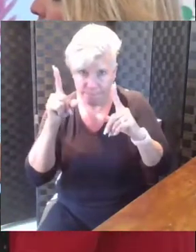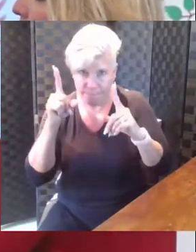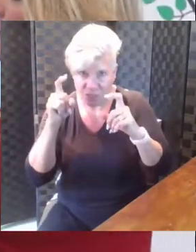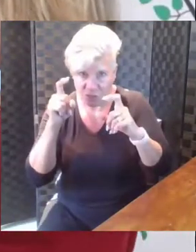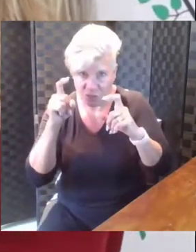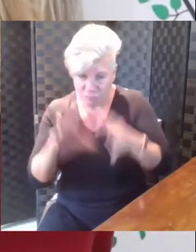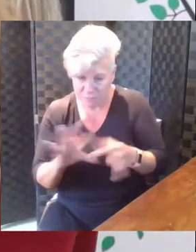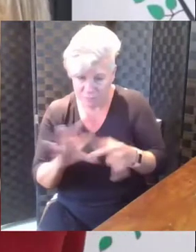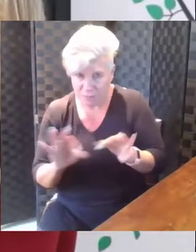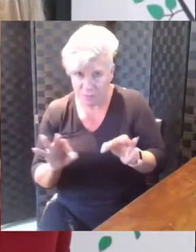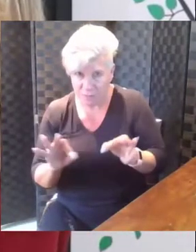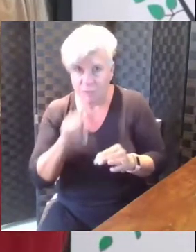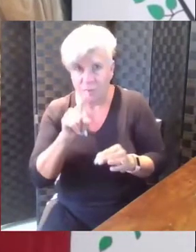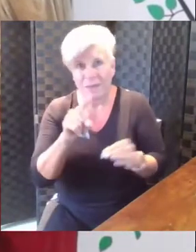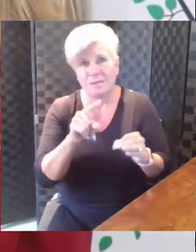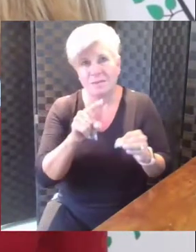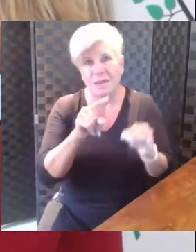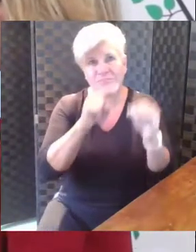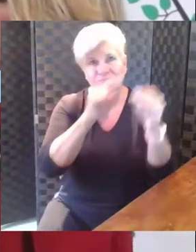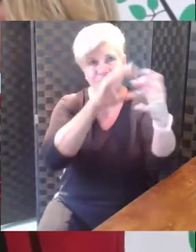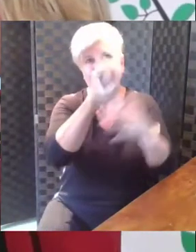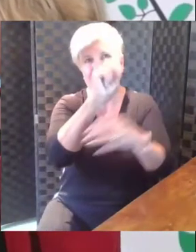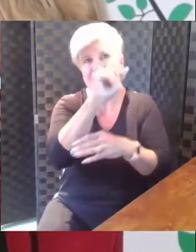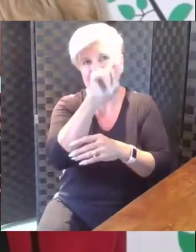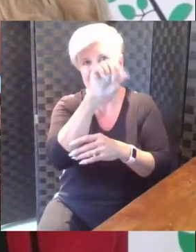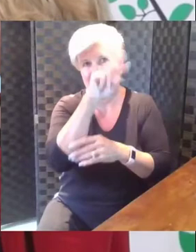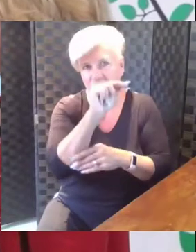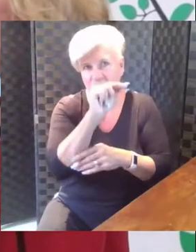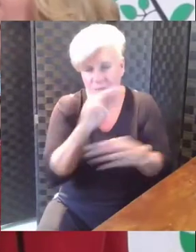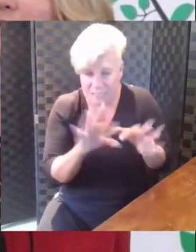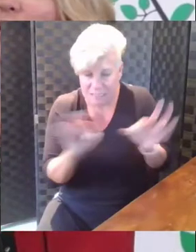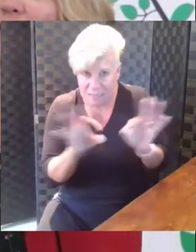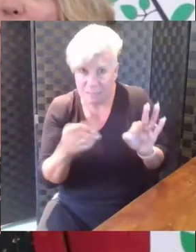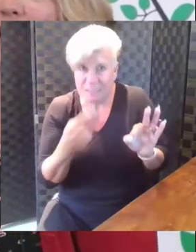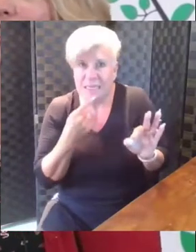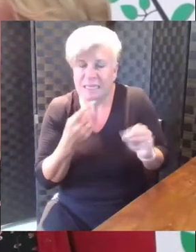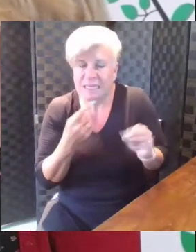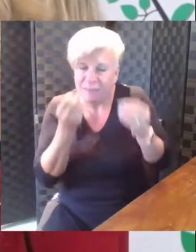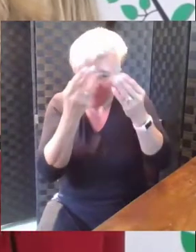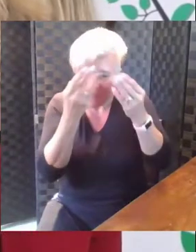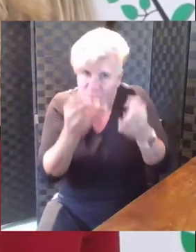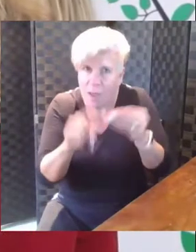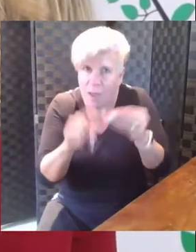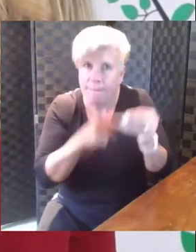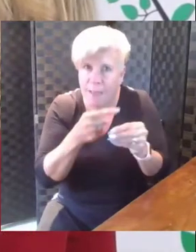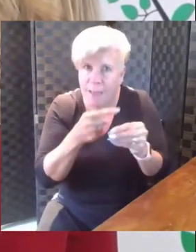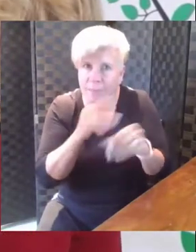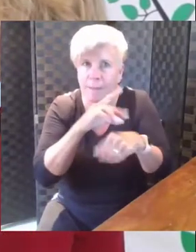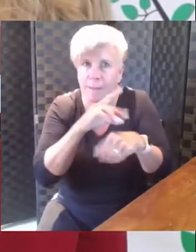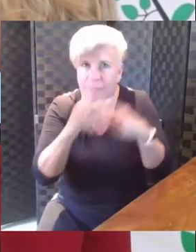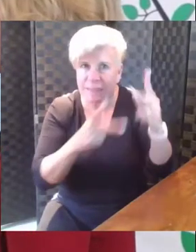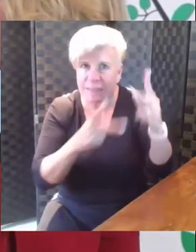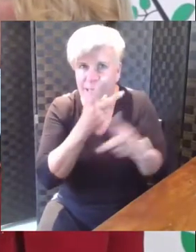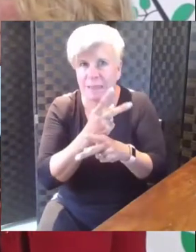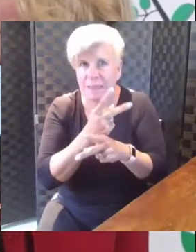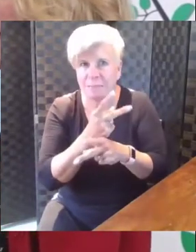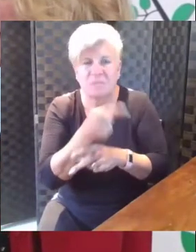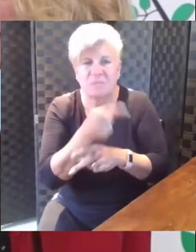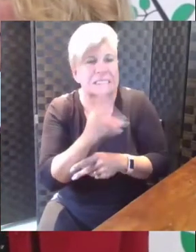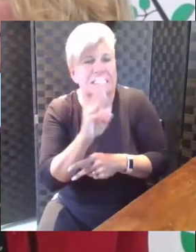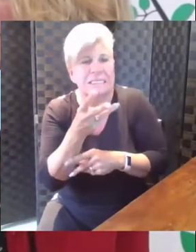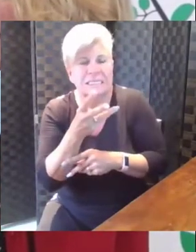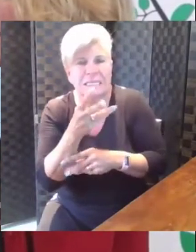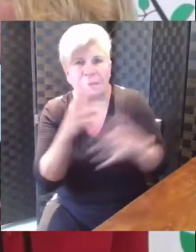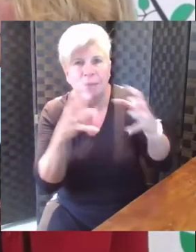So for example, we have a picture of Saturn, and under it we have the caption telling us more information about Saturn being the 6th planet from the